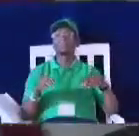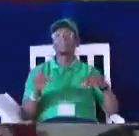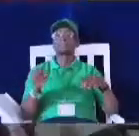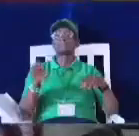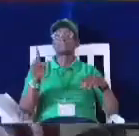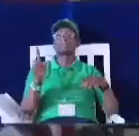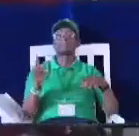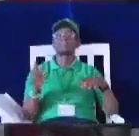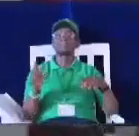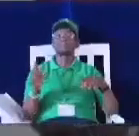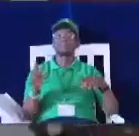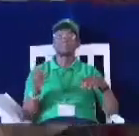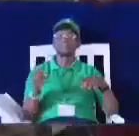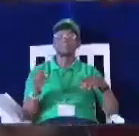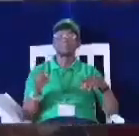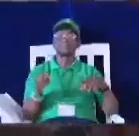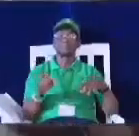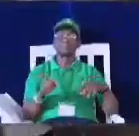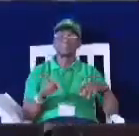Eleven.